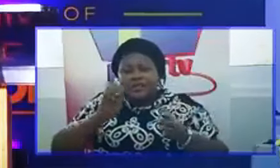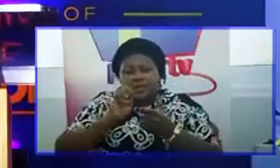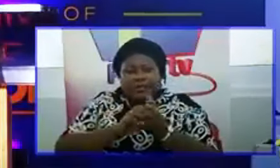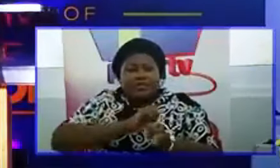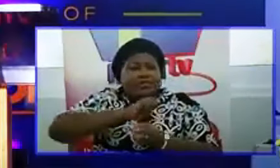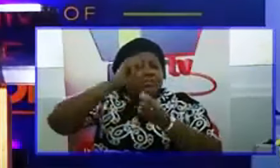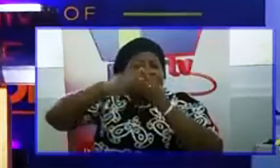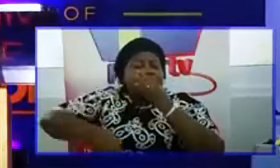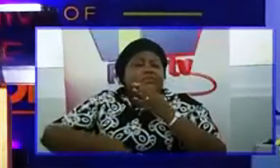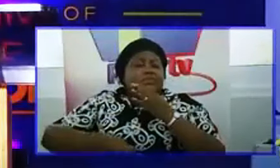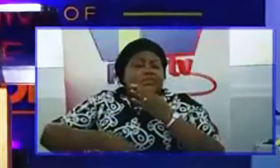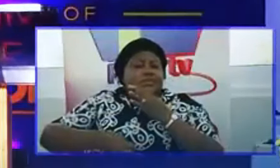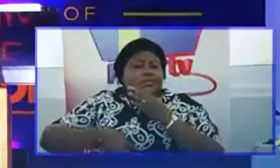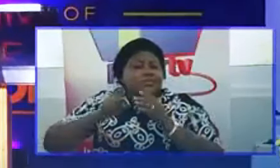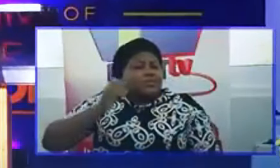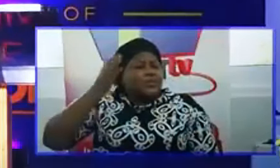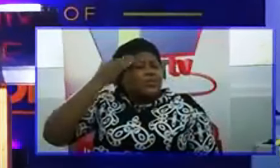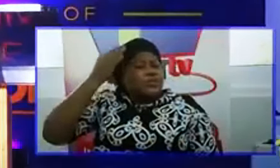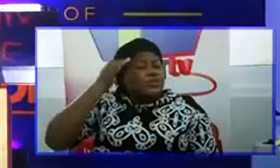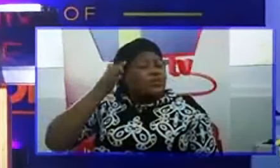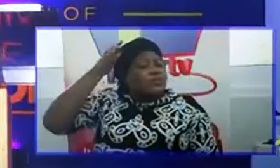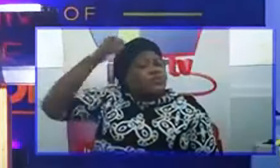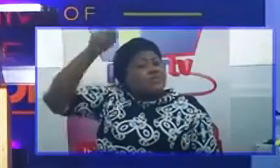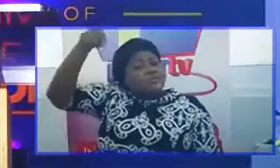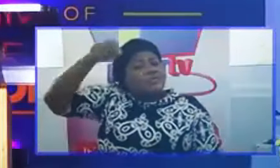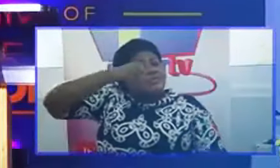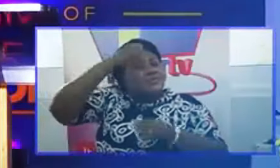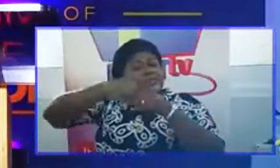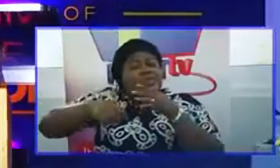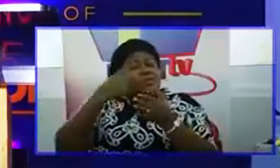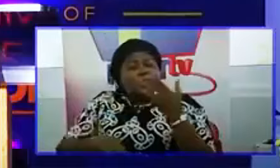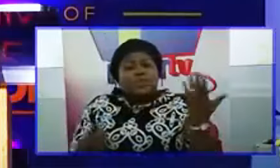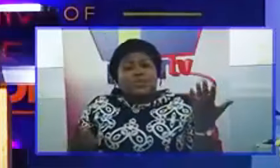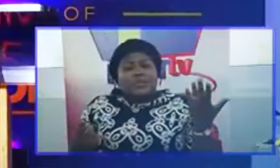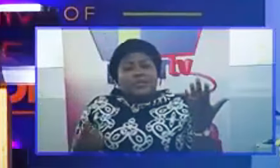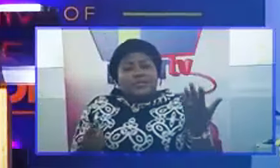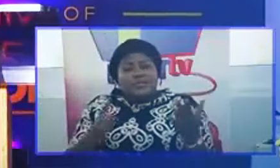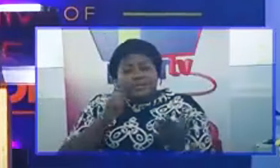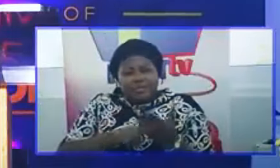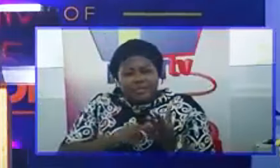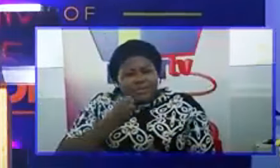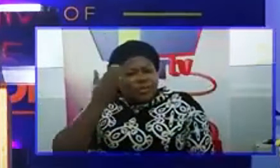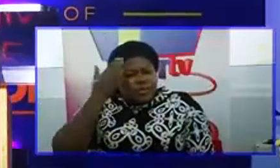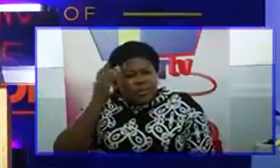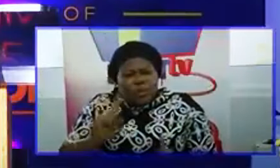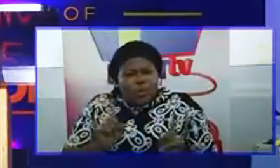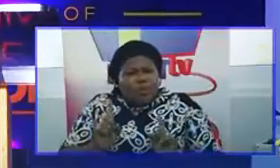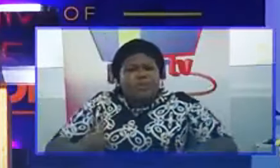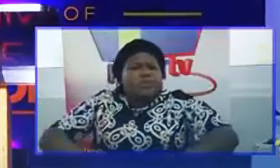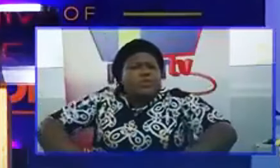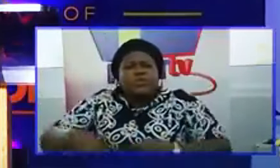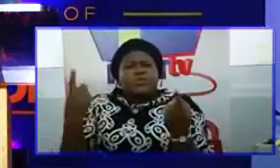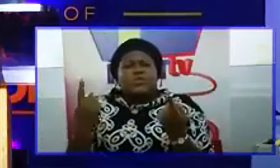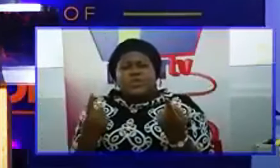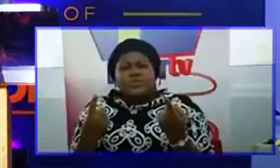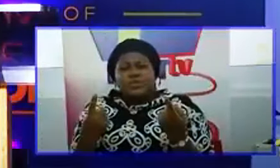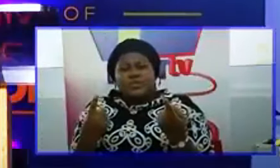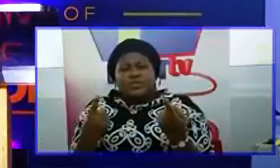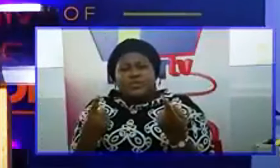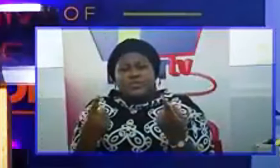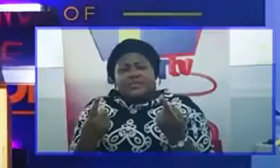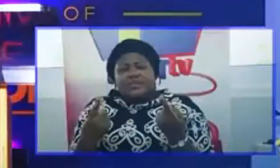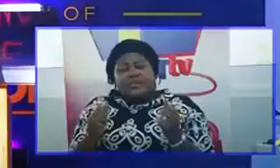must know the end before you begin. You must brace yourself for a good ride. You must know where you are going. See, you can